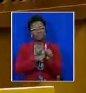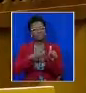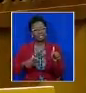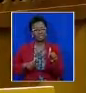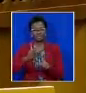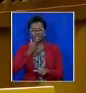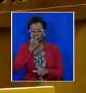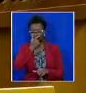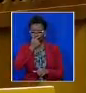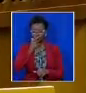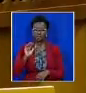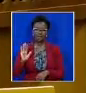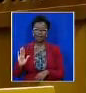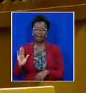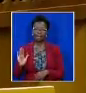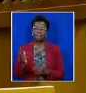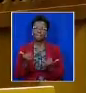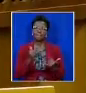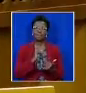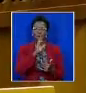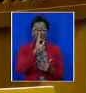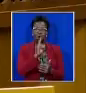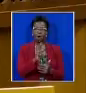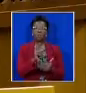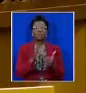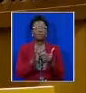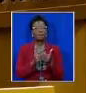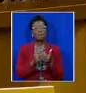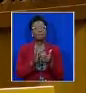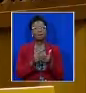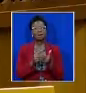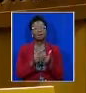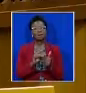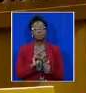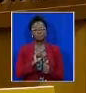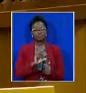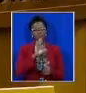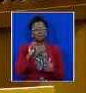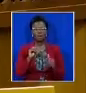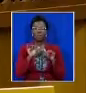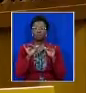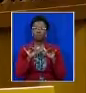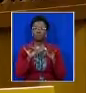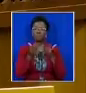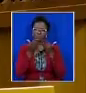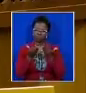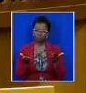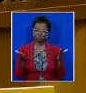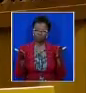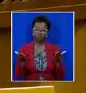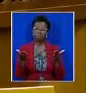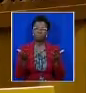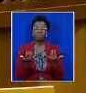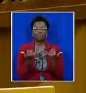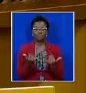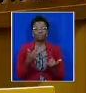Ramaphosa, honourable members, fellow South Africans, I speak here on